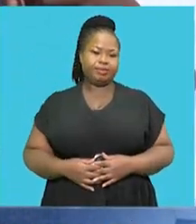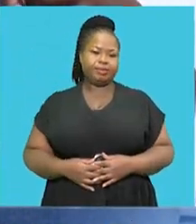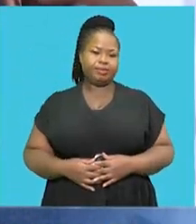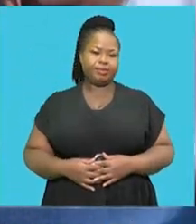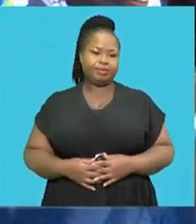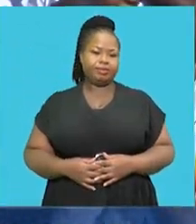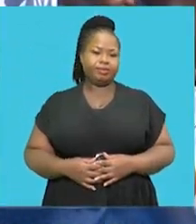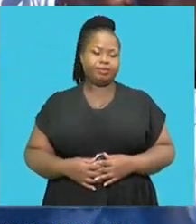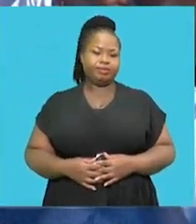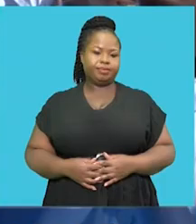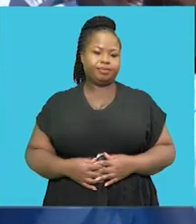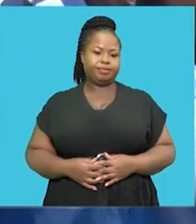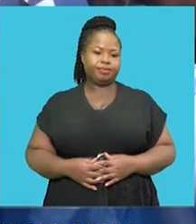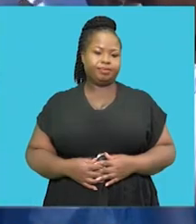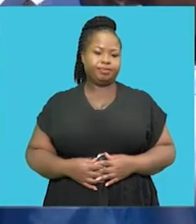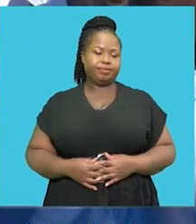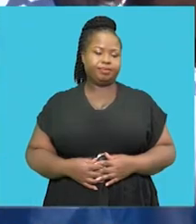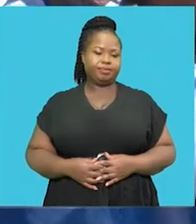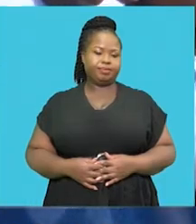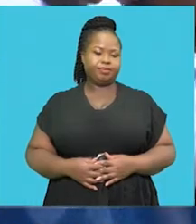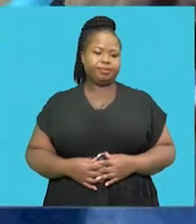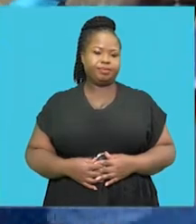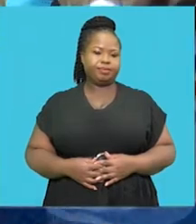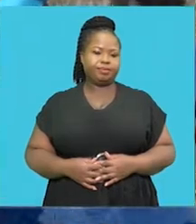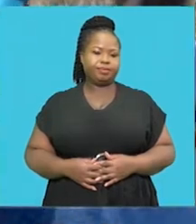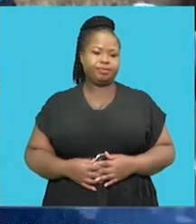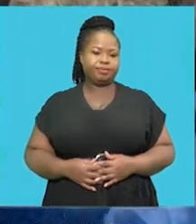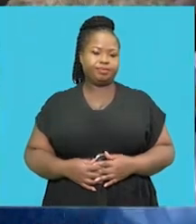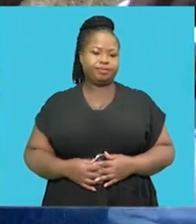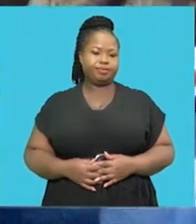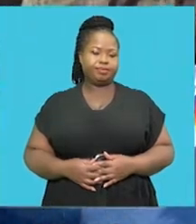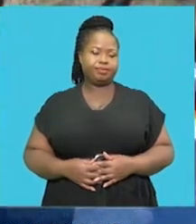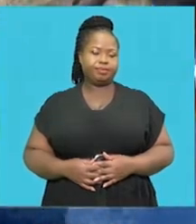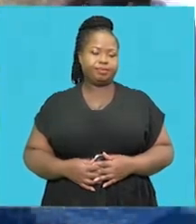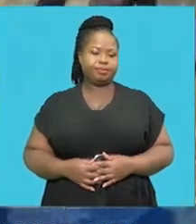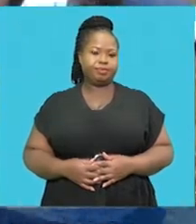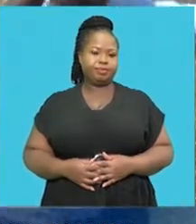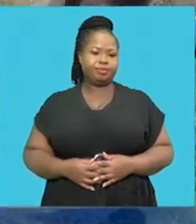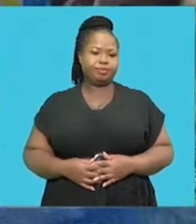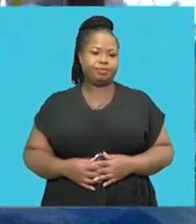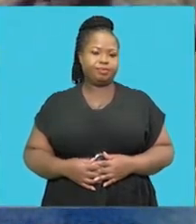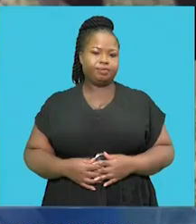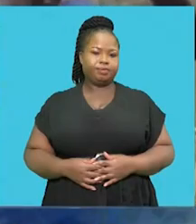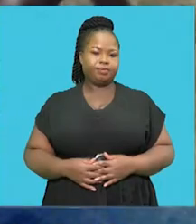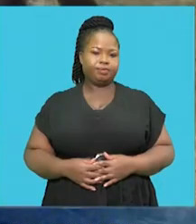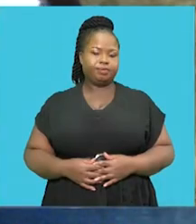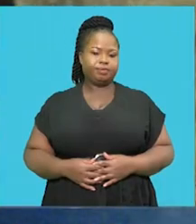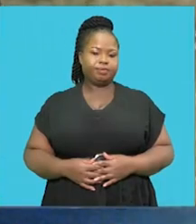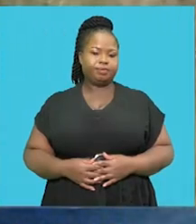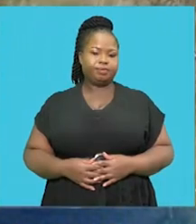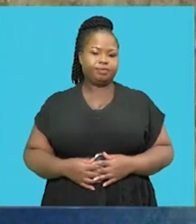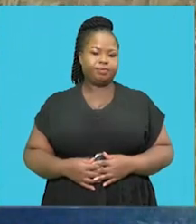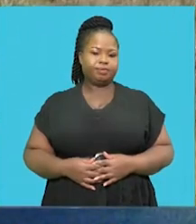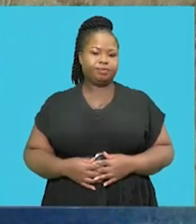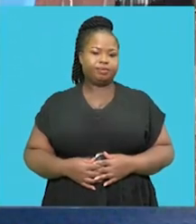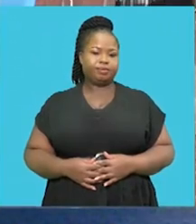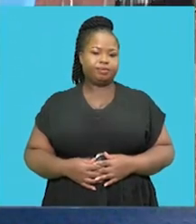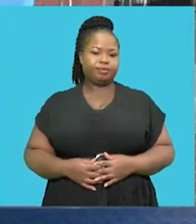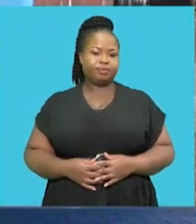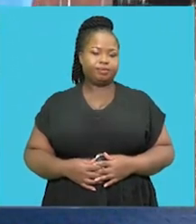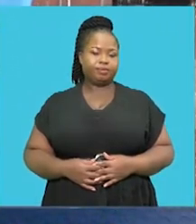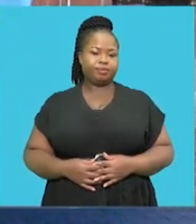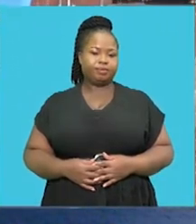dahua